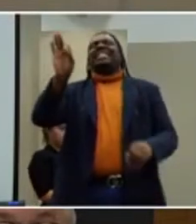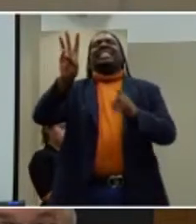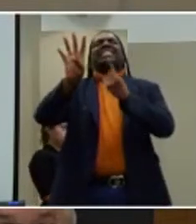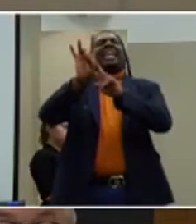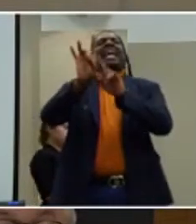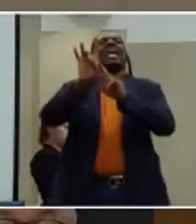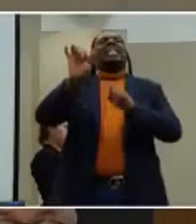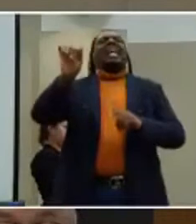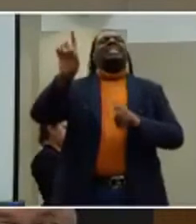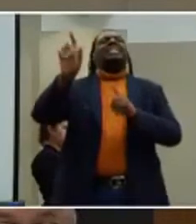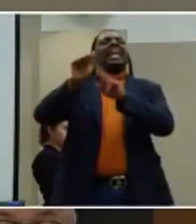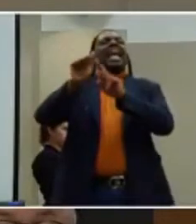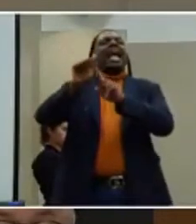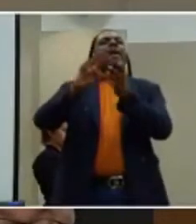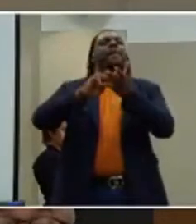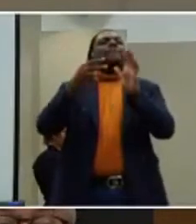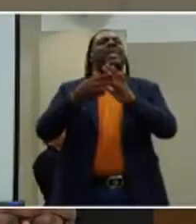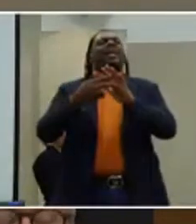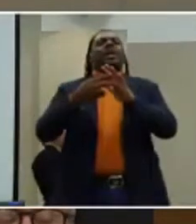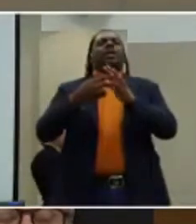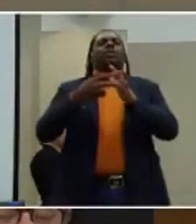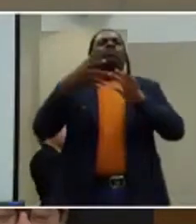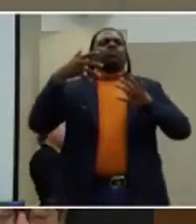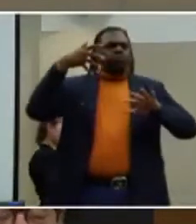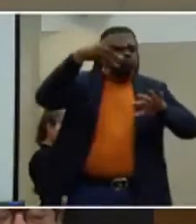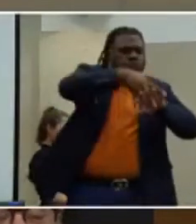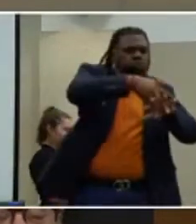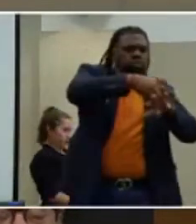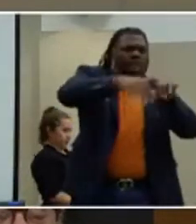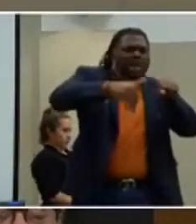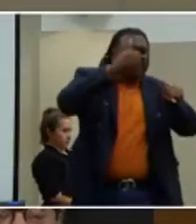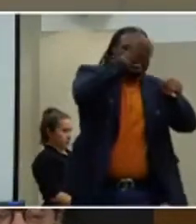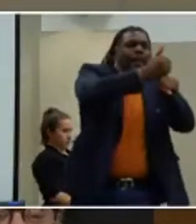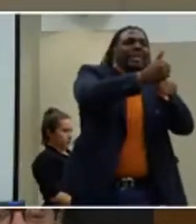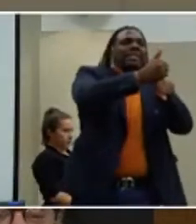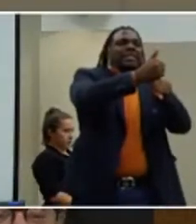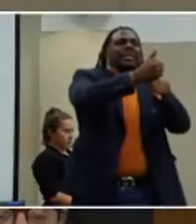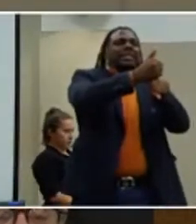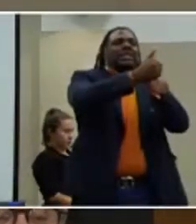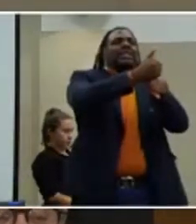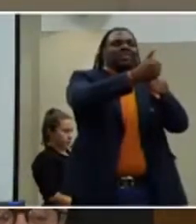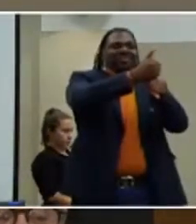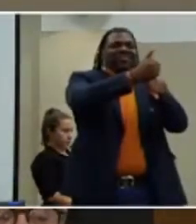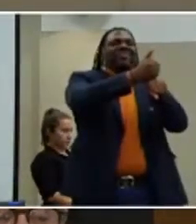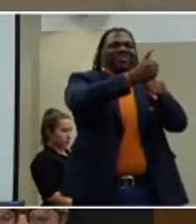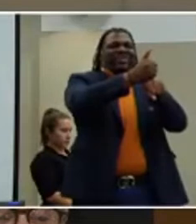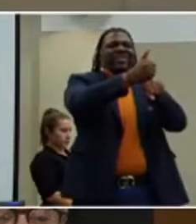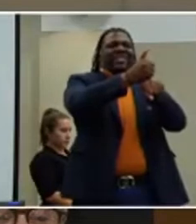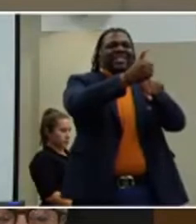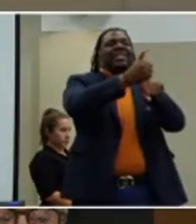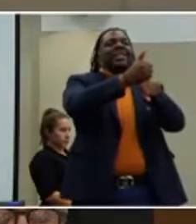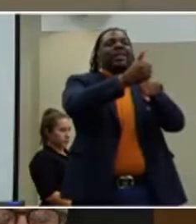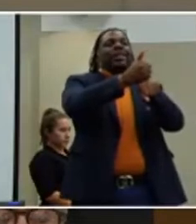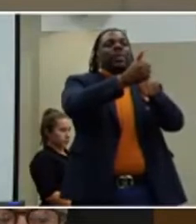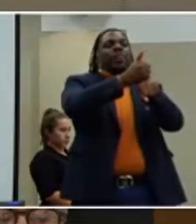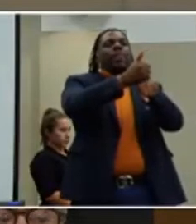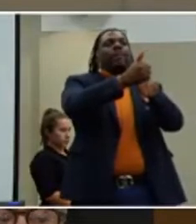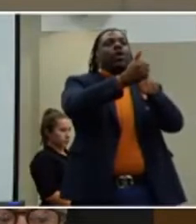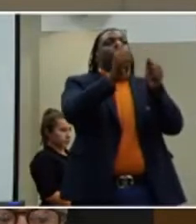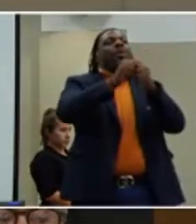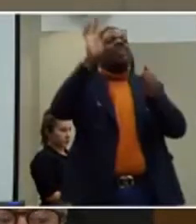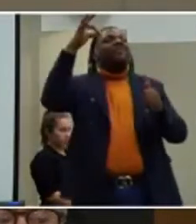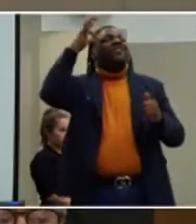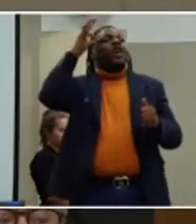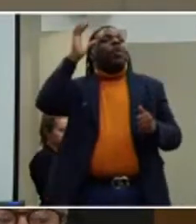The ABA was groundbreaking law that required buildings that are built or leased on behalf of the